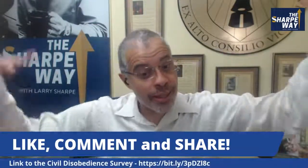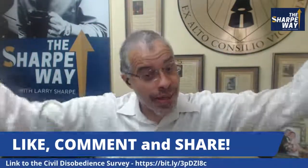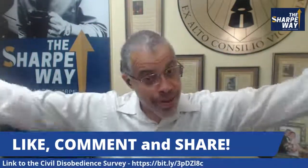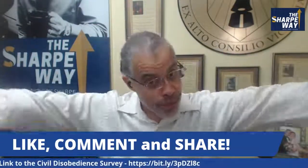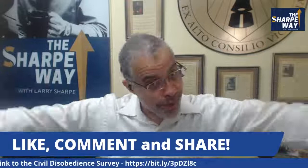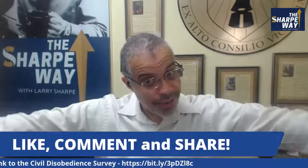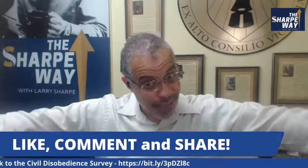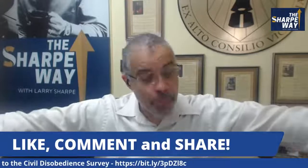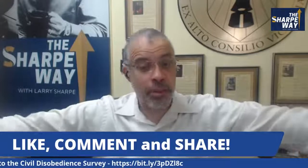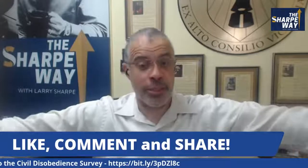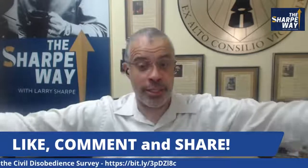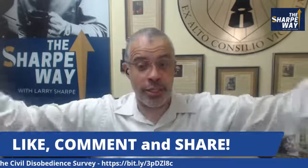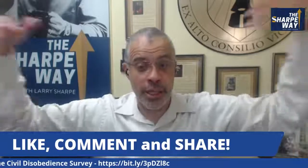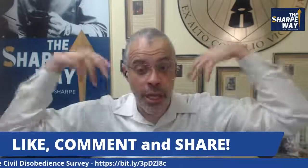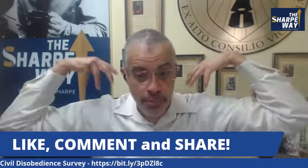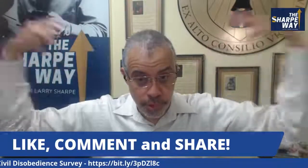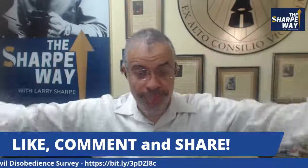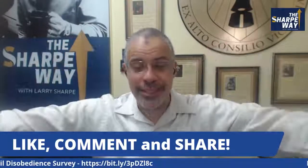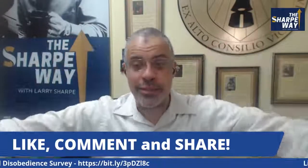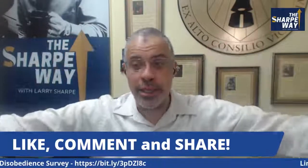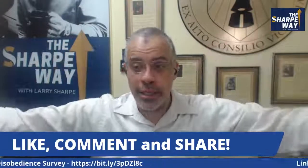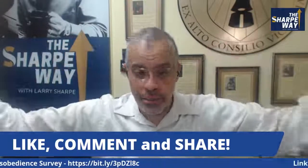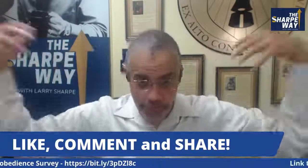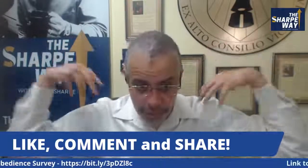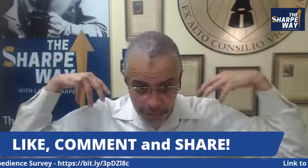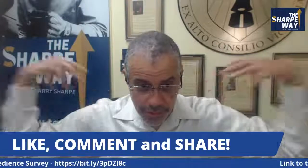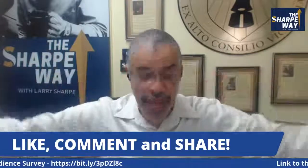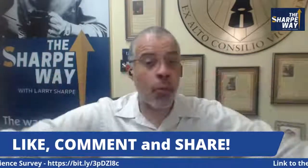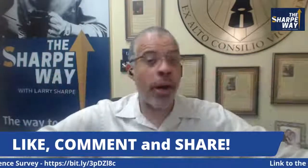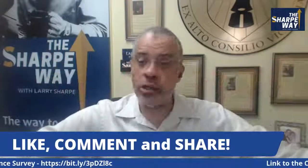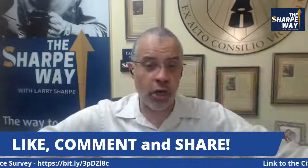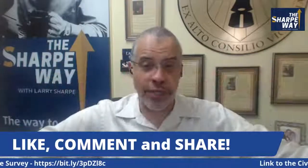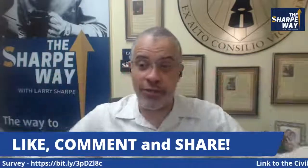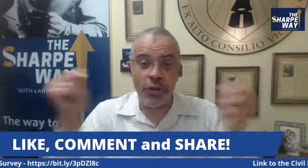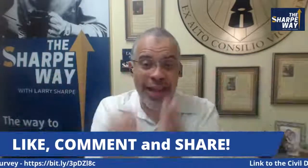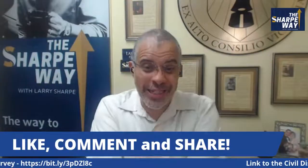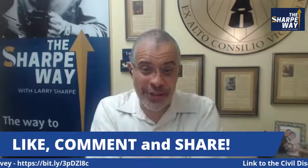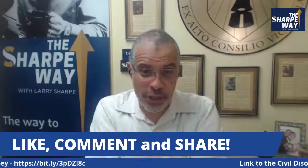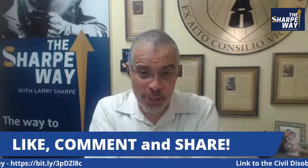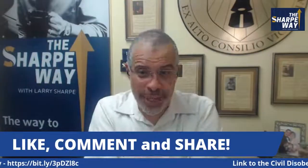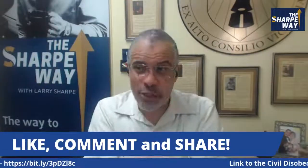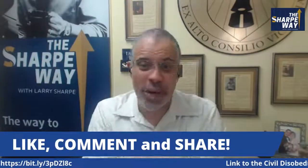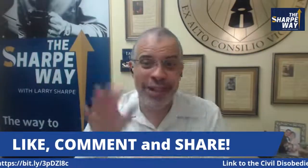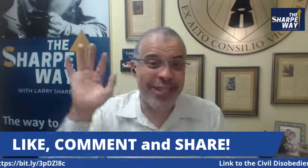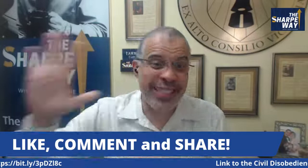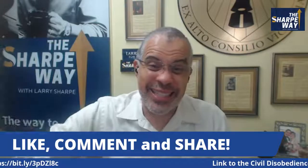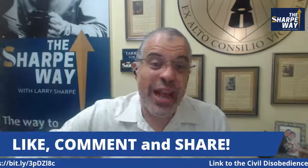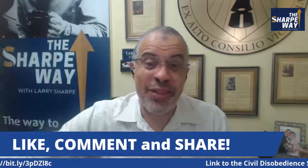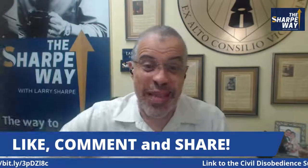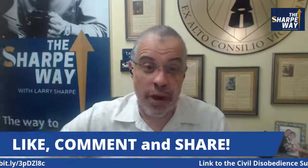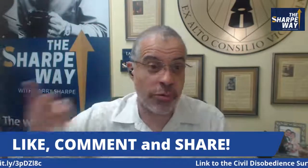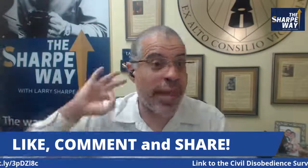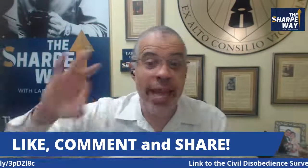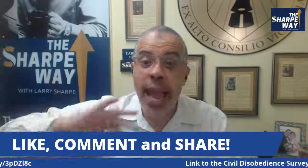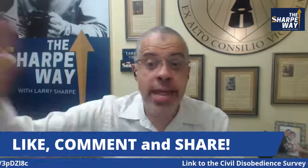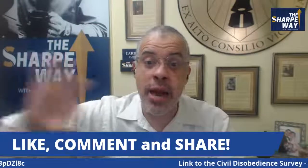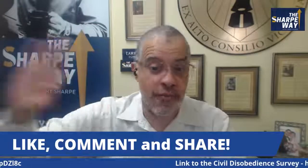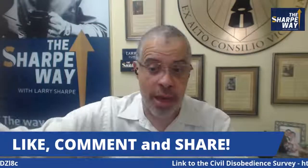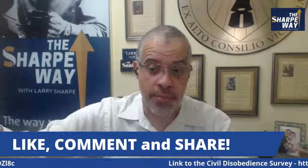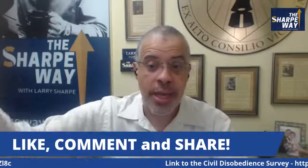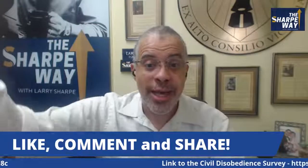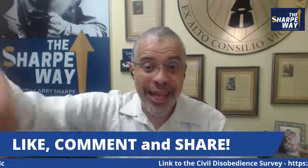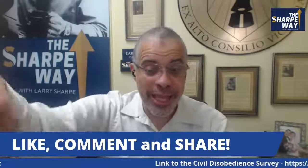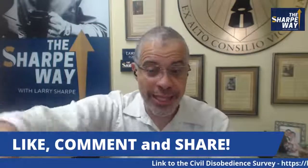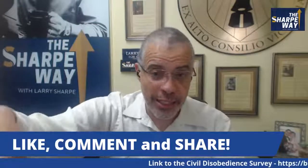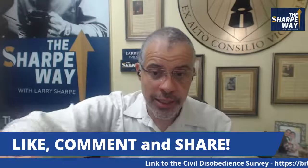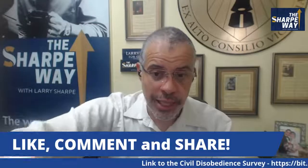means I need you guys to help me with this. Please take one of the surveys. If you don't like the civil disobedience one, there's like 7 there. Take any of